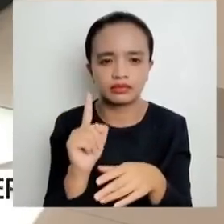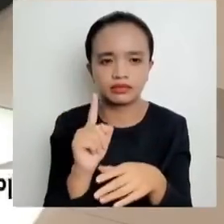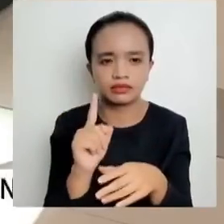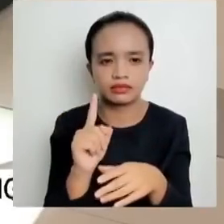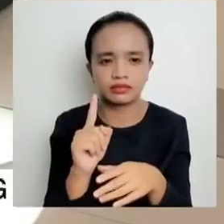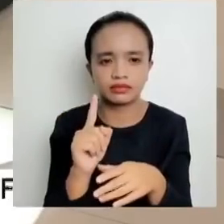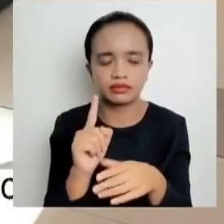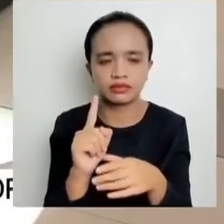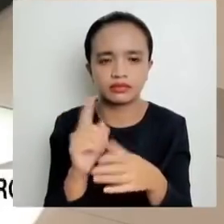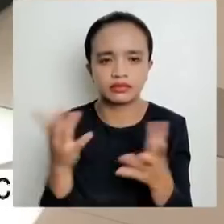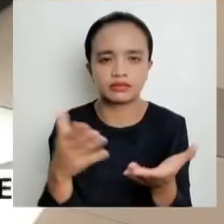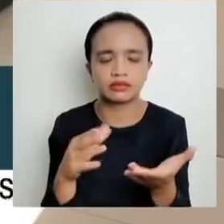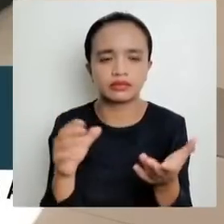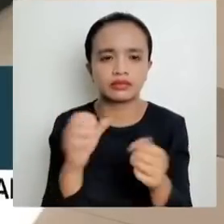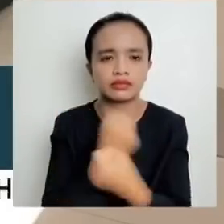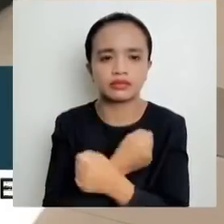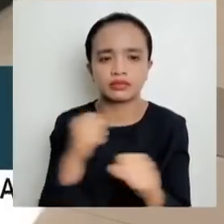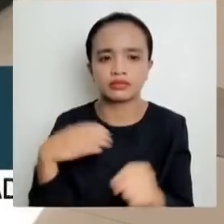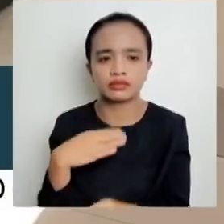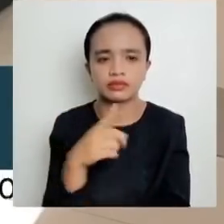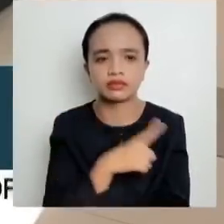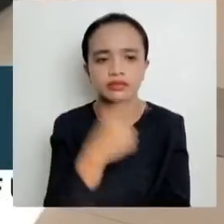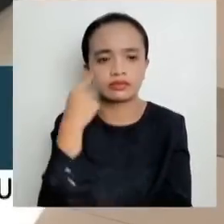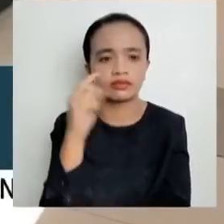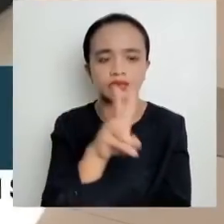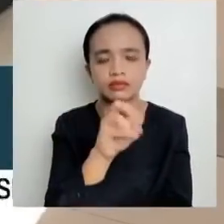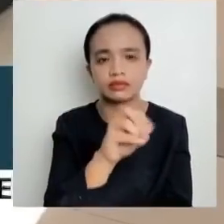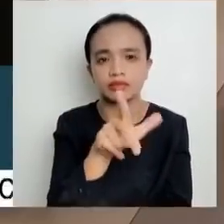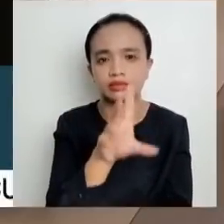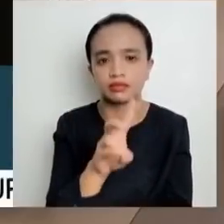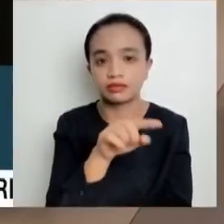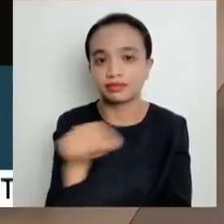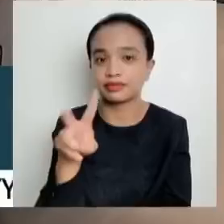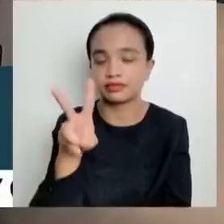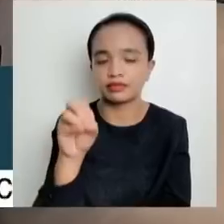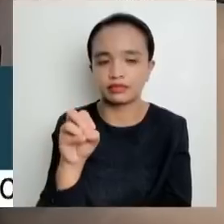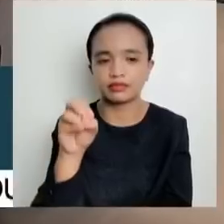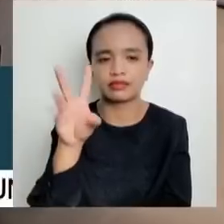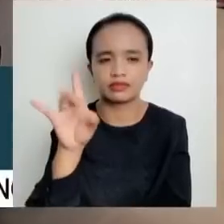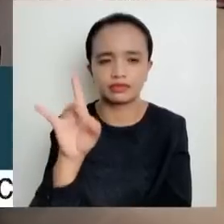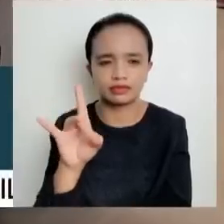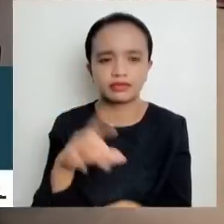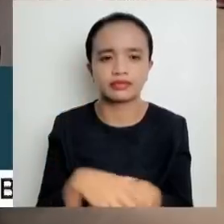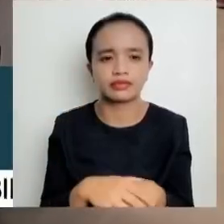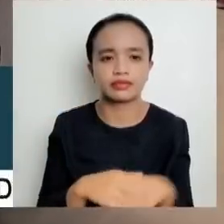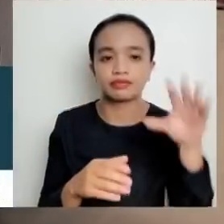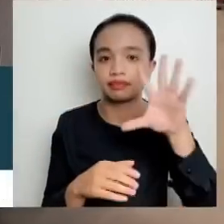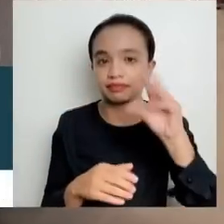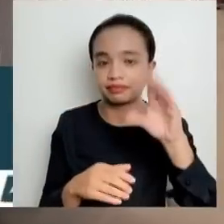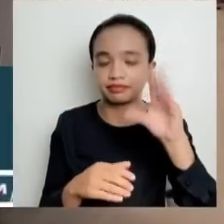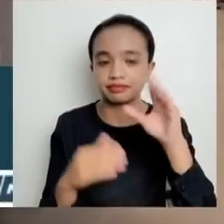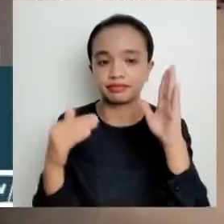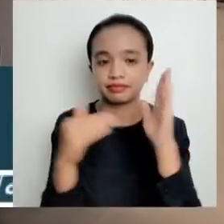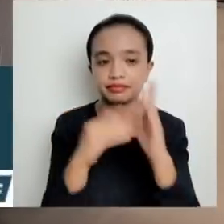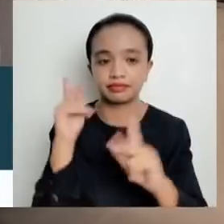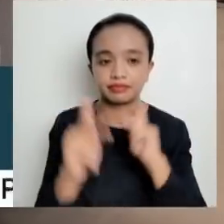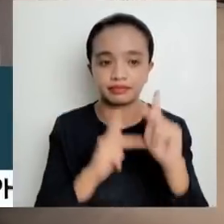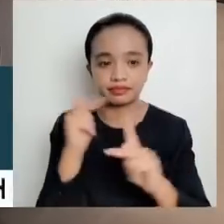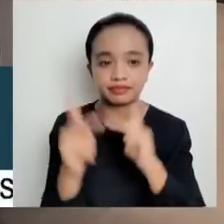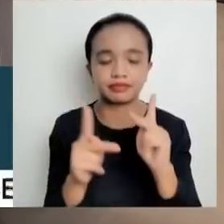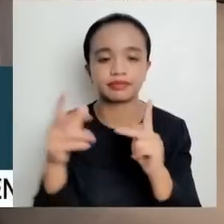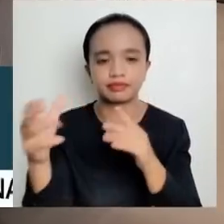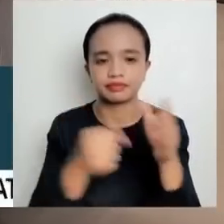Security Council for years 2027 to 2028. About 15,000 individuals have been deployed